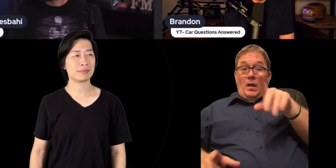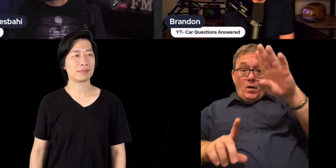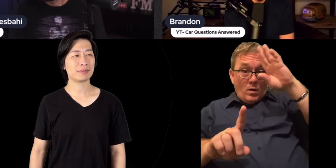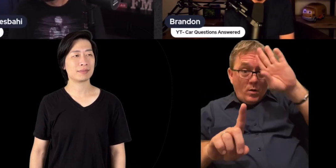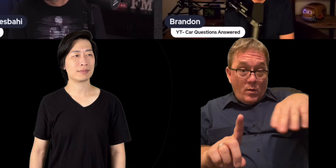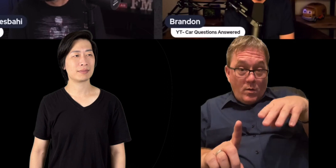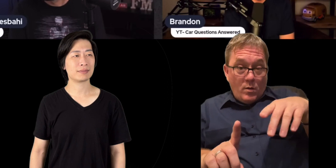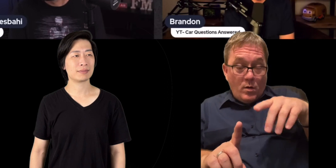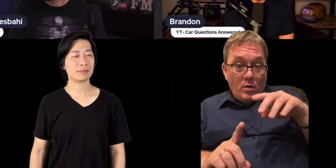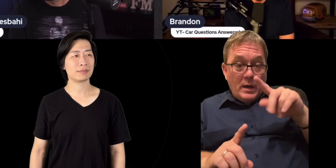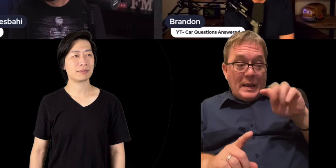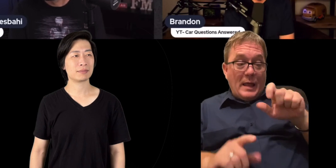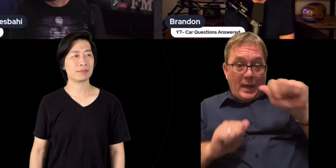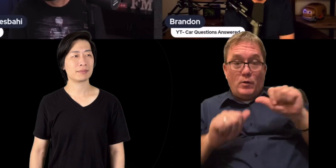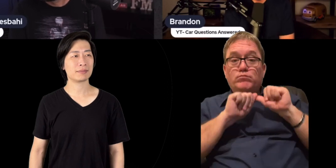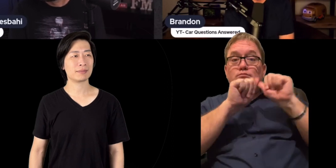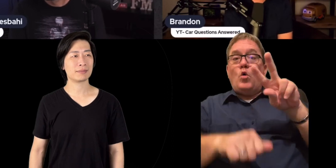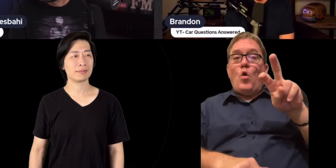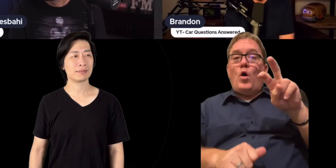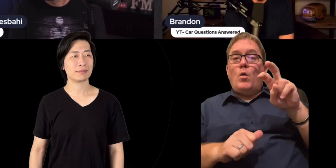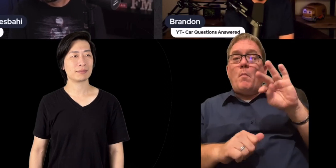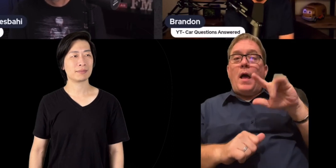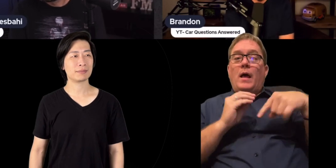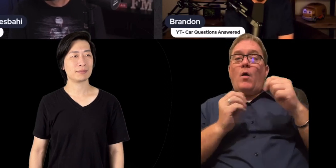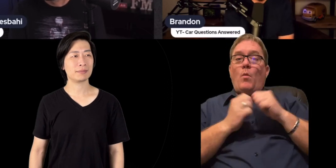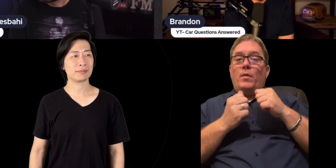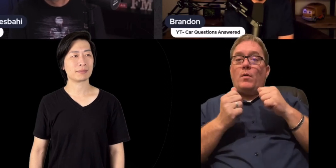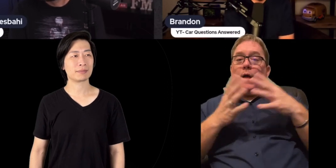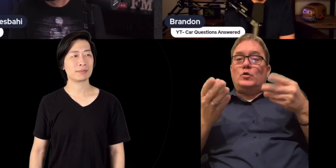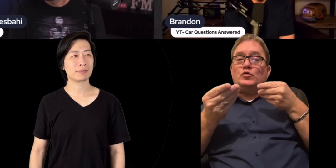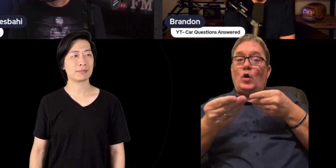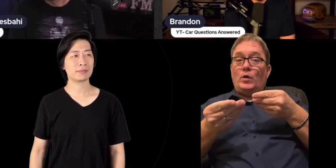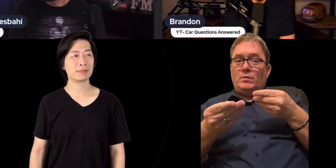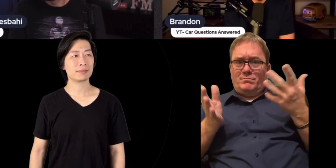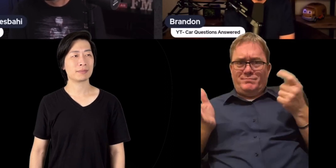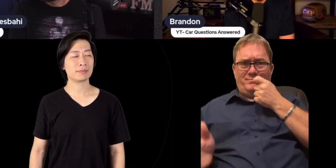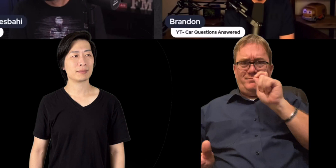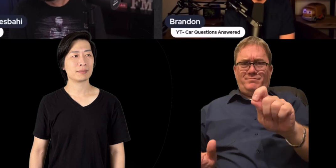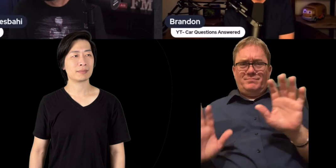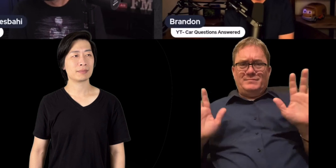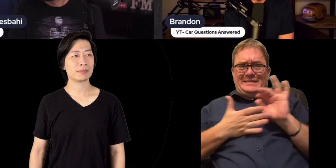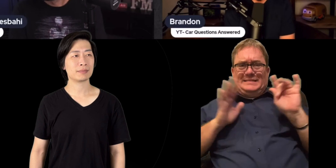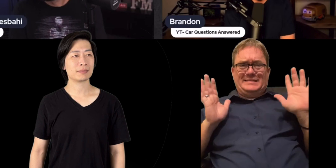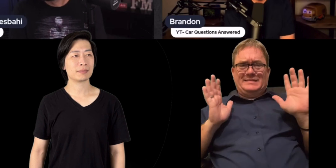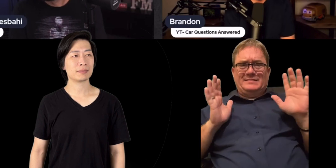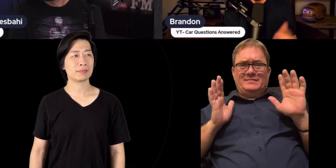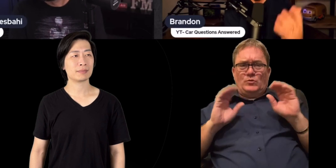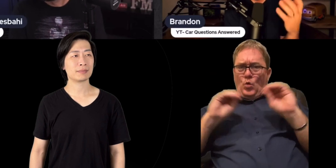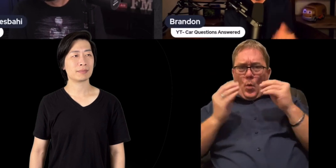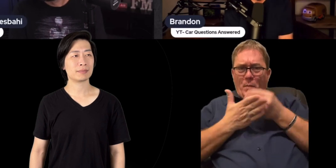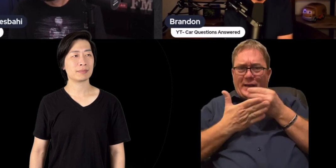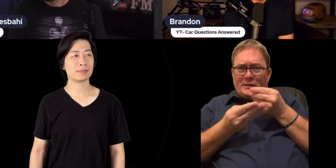Tesla can go for 200 miles without a charge?" That's the commercial. That's it. I mean, it would take almost no money. I think